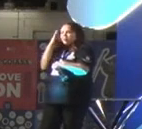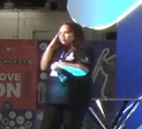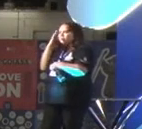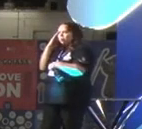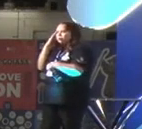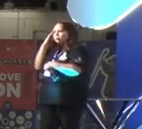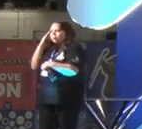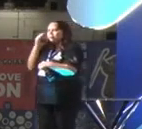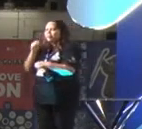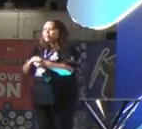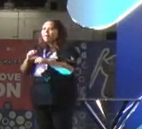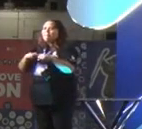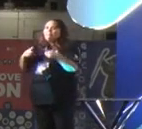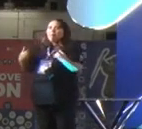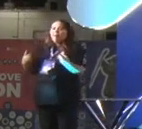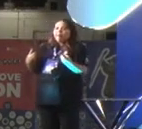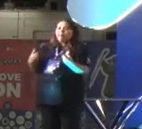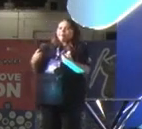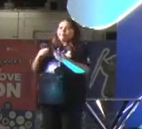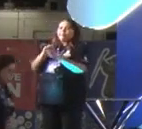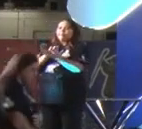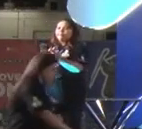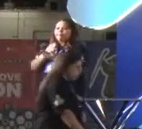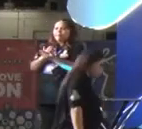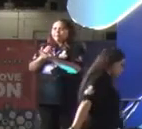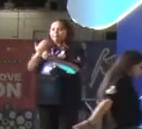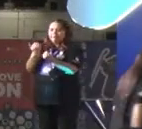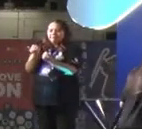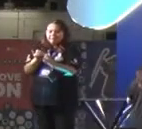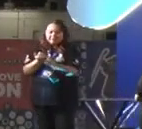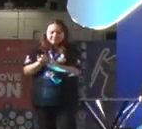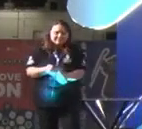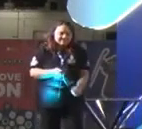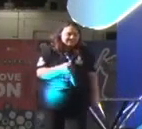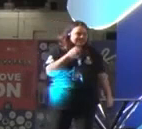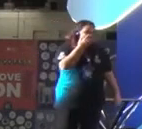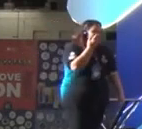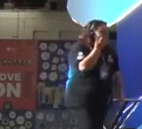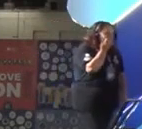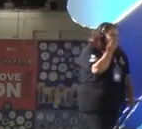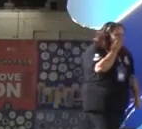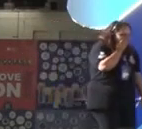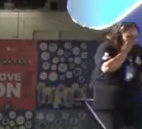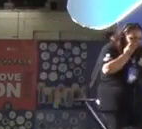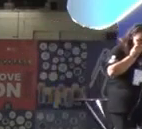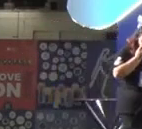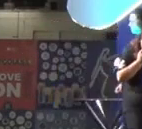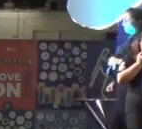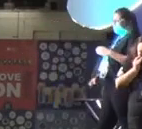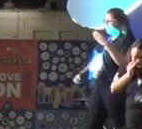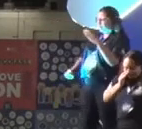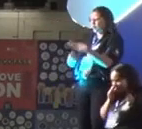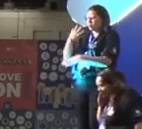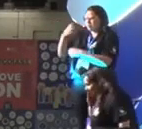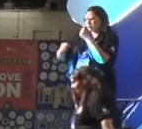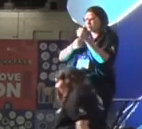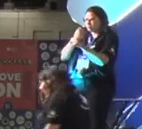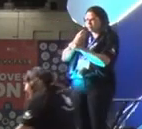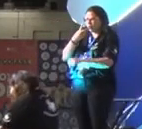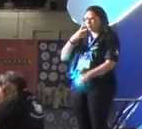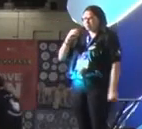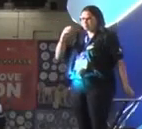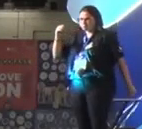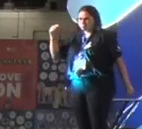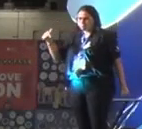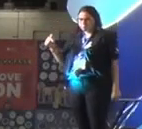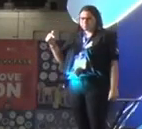George's Secret Key came out in 2007. It has not been out of print since then. It's sold over 1 million copies.